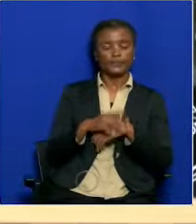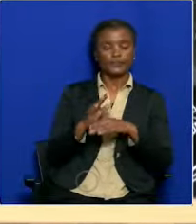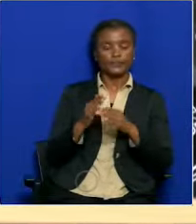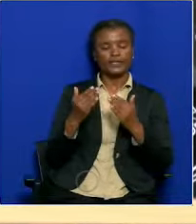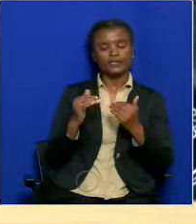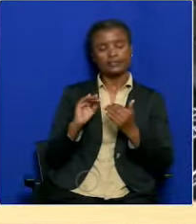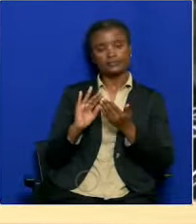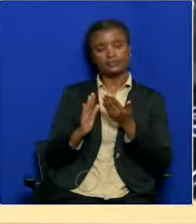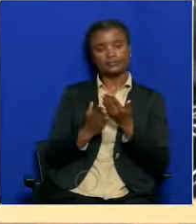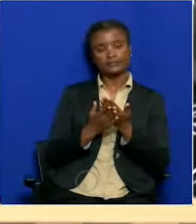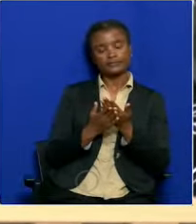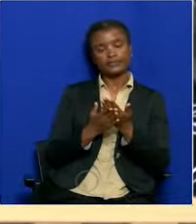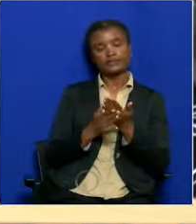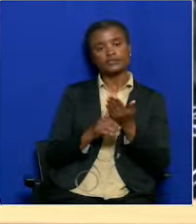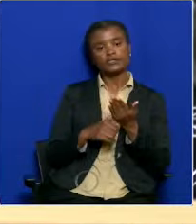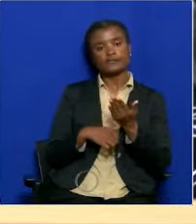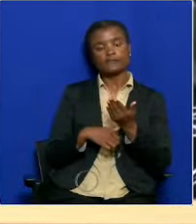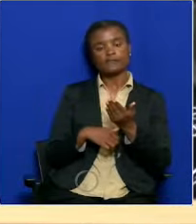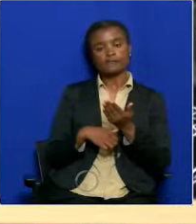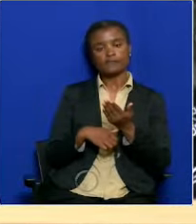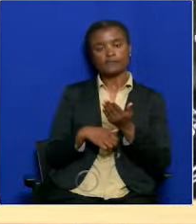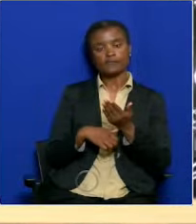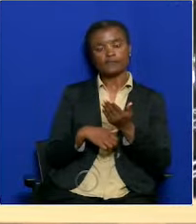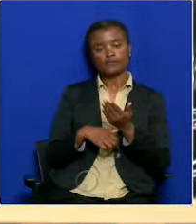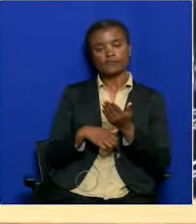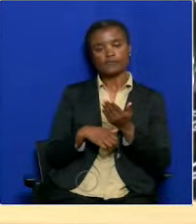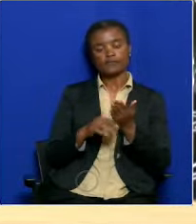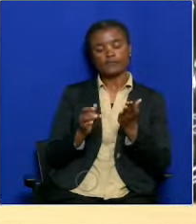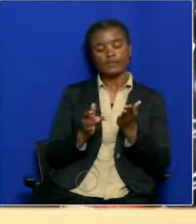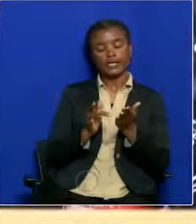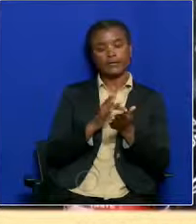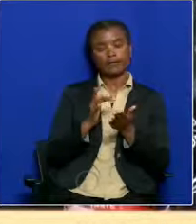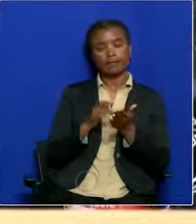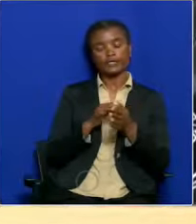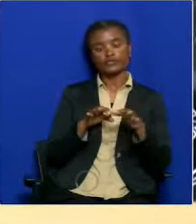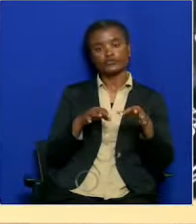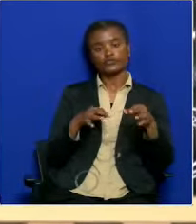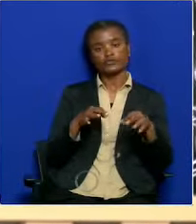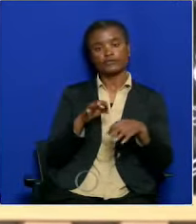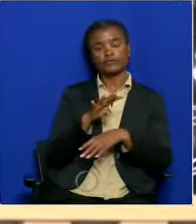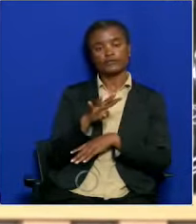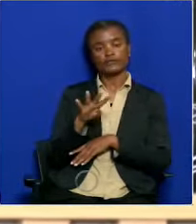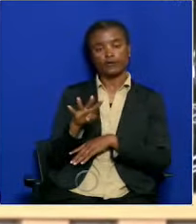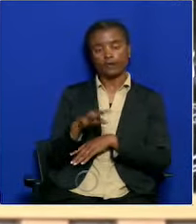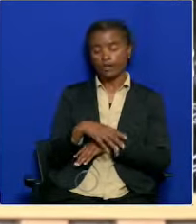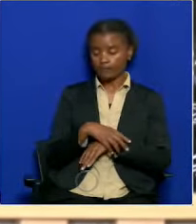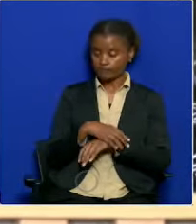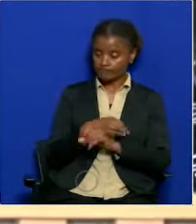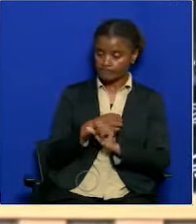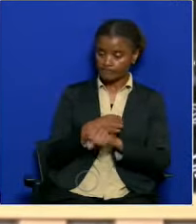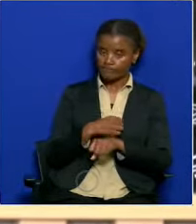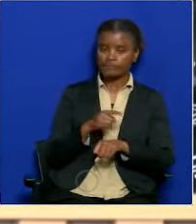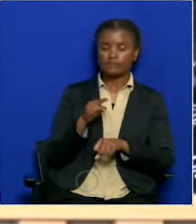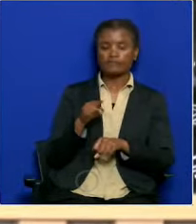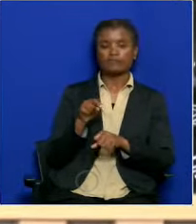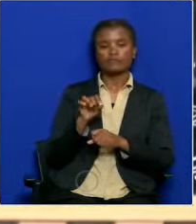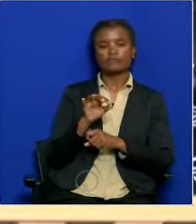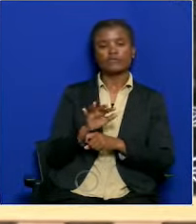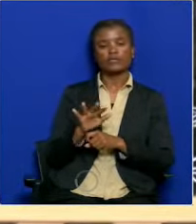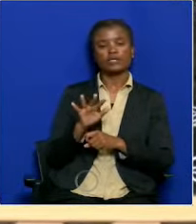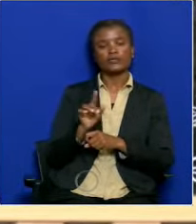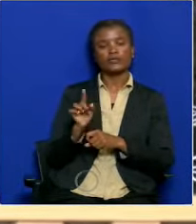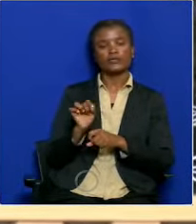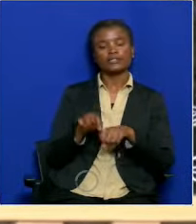all right, on page 44, this is now around the 17,